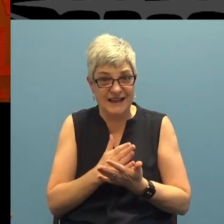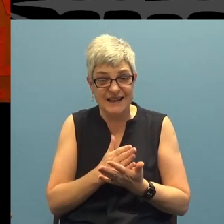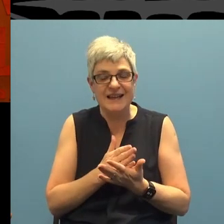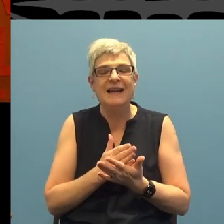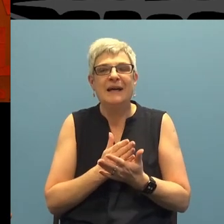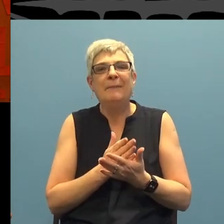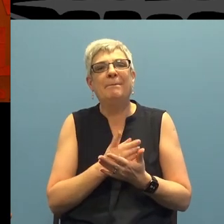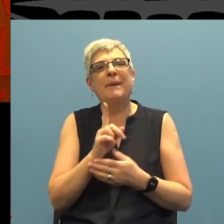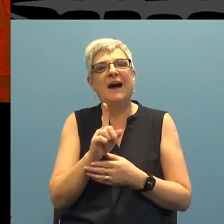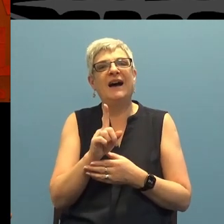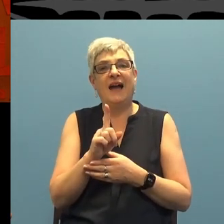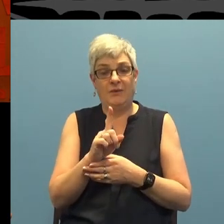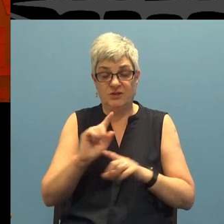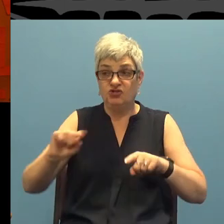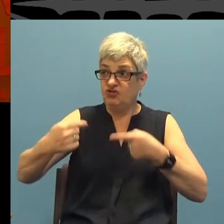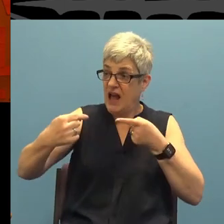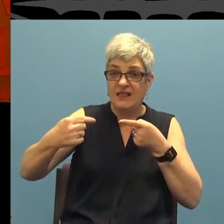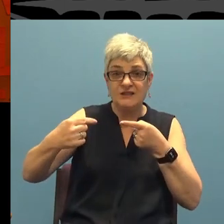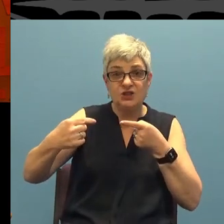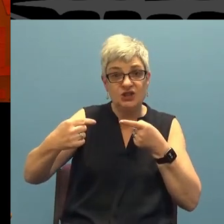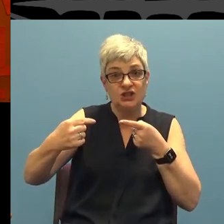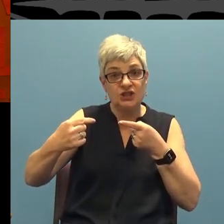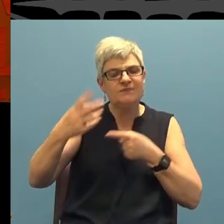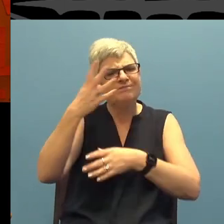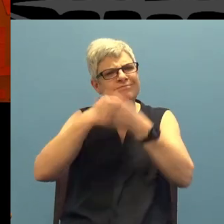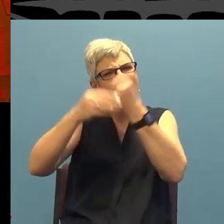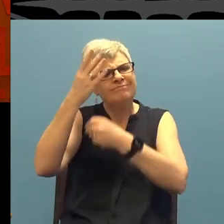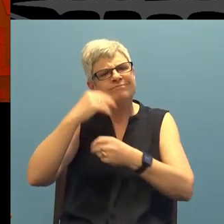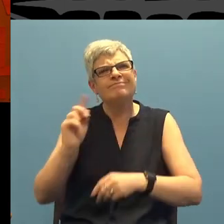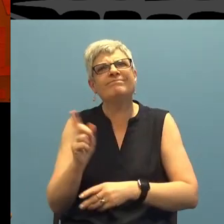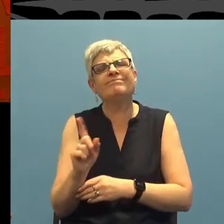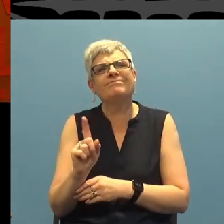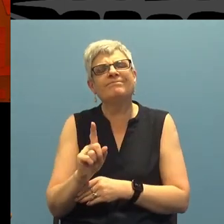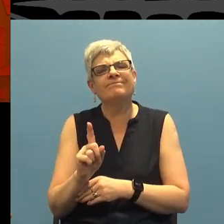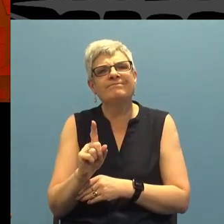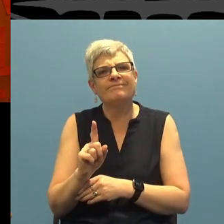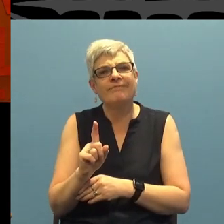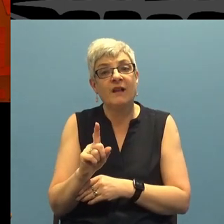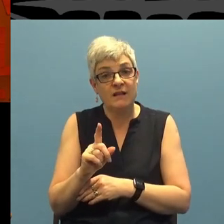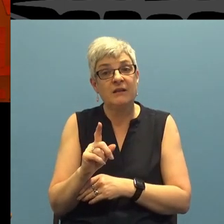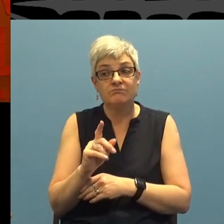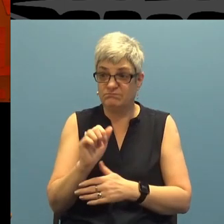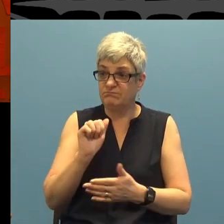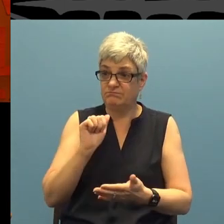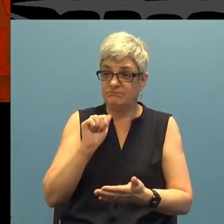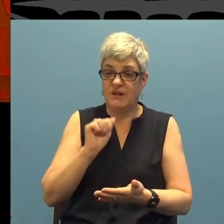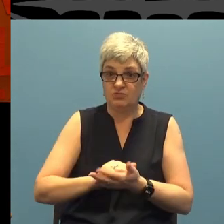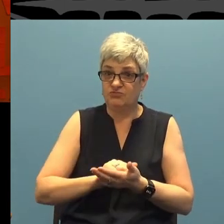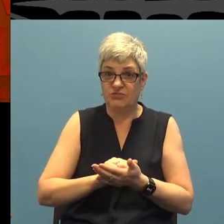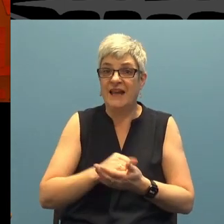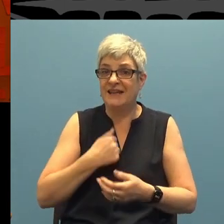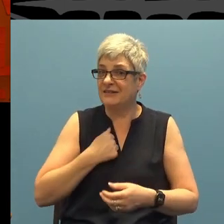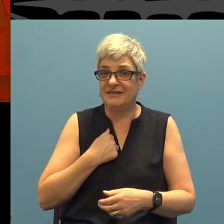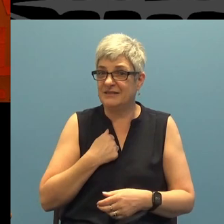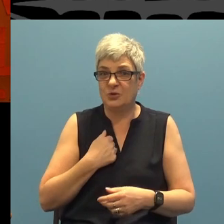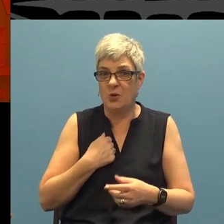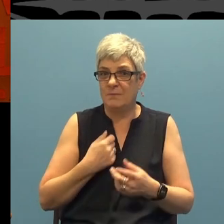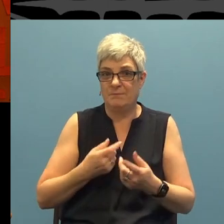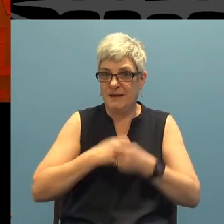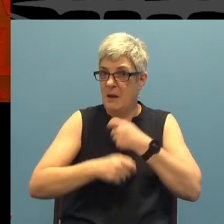It was actually quite challenging. What did I learn? That I was quite right not becoming a primary school